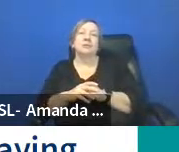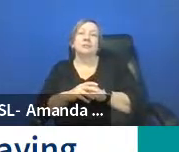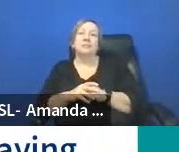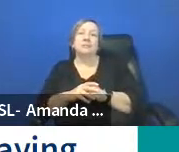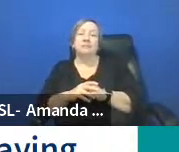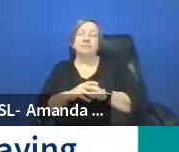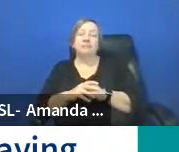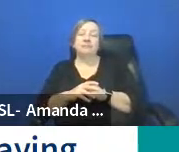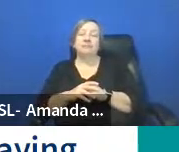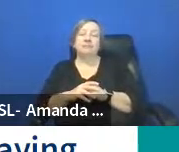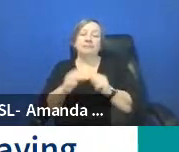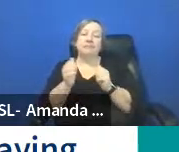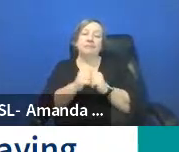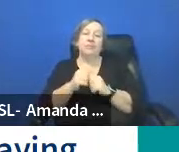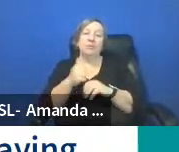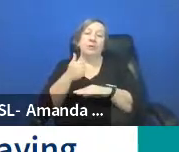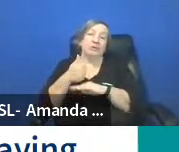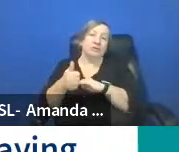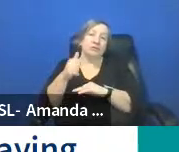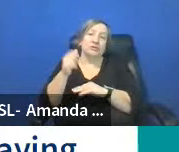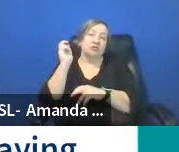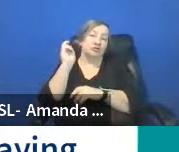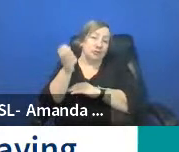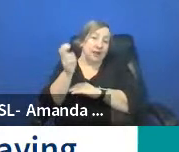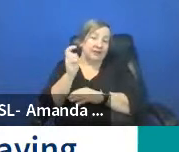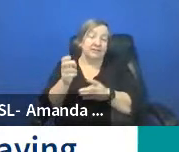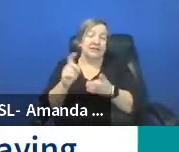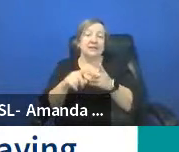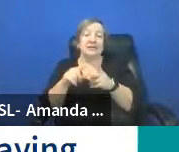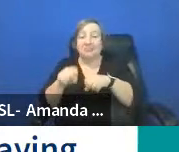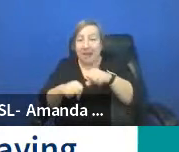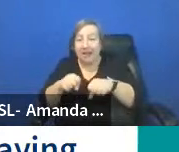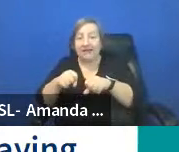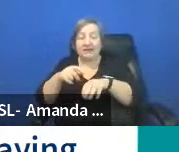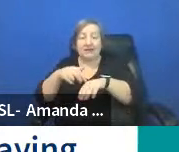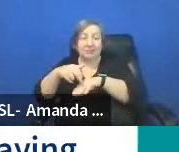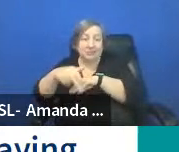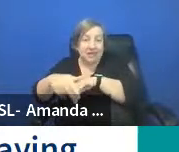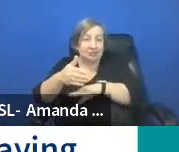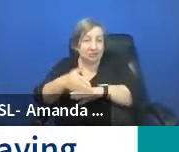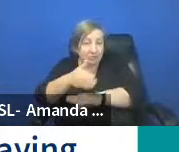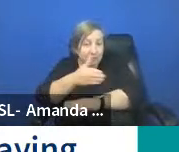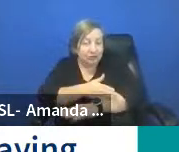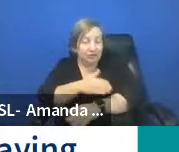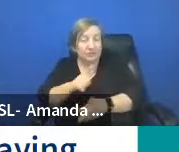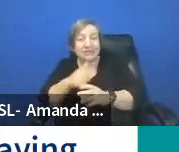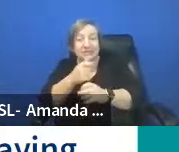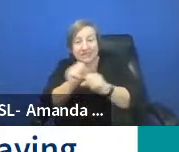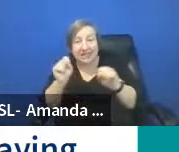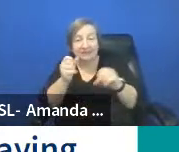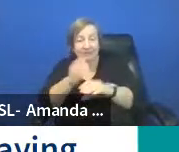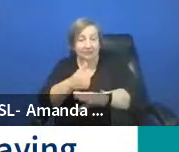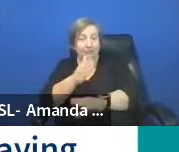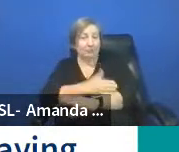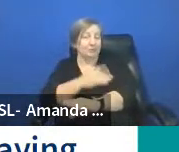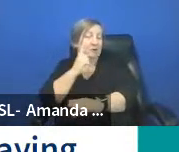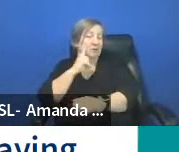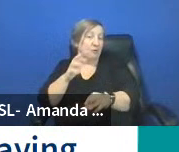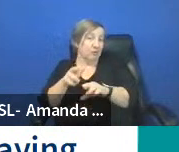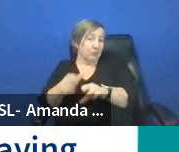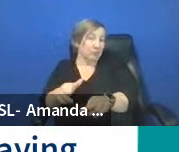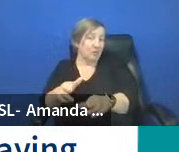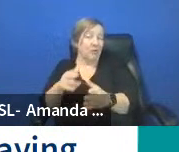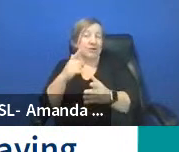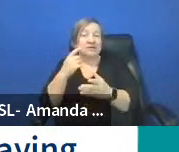you, with transit and the bike and pedestrian improvements and the safety improvements on the roadway in terms of a